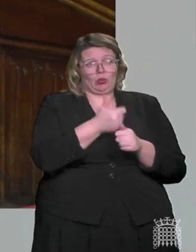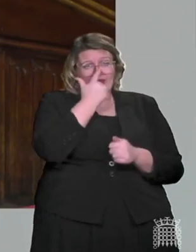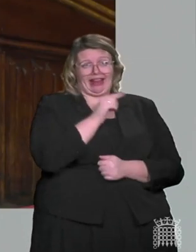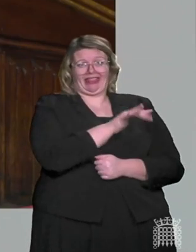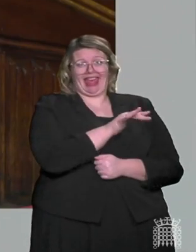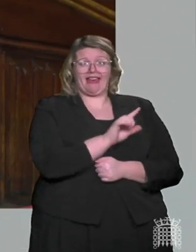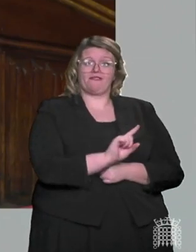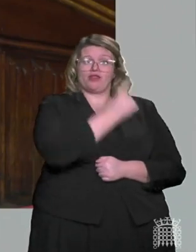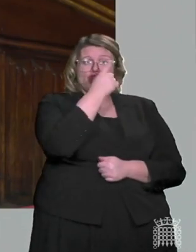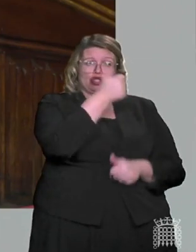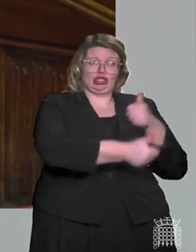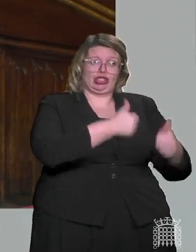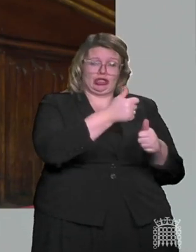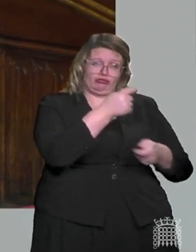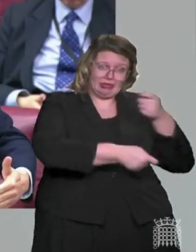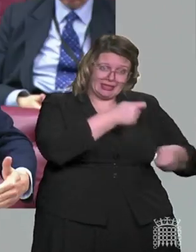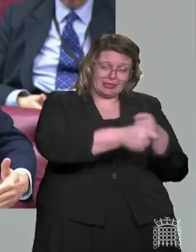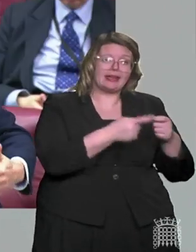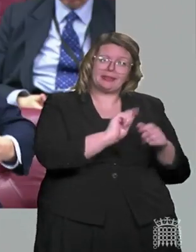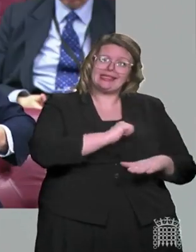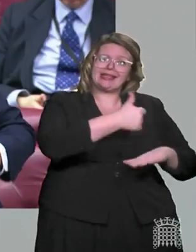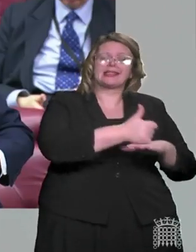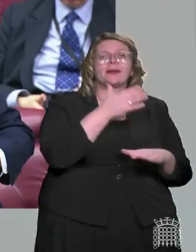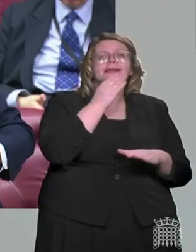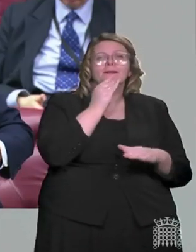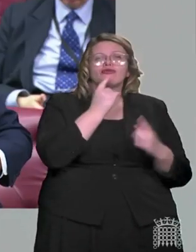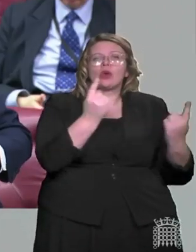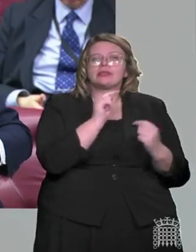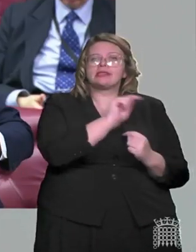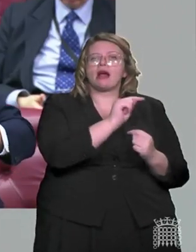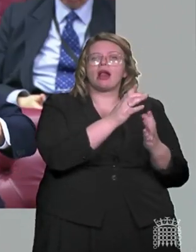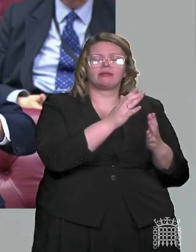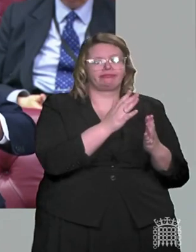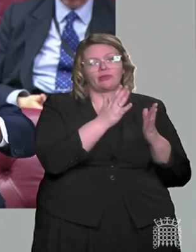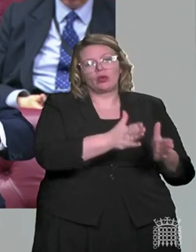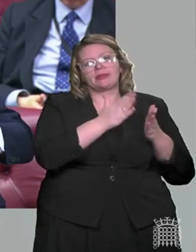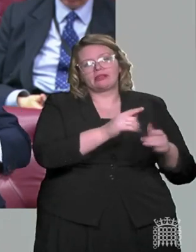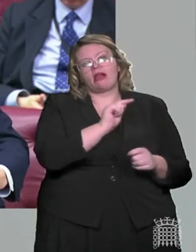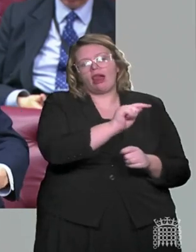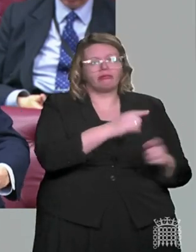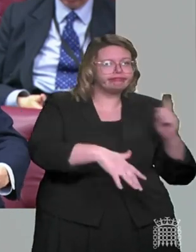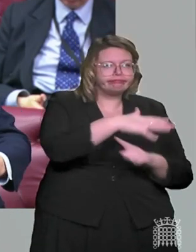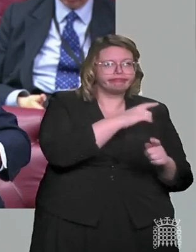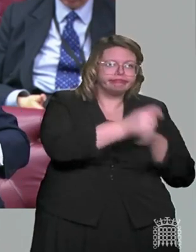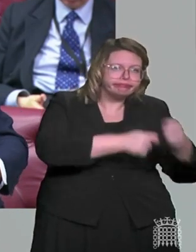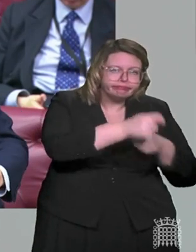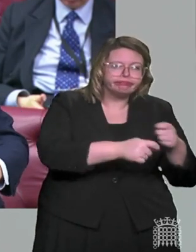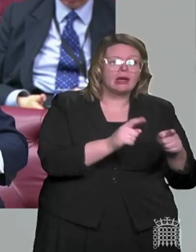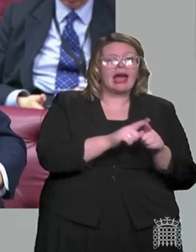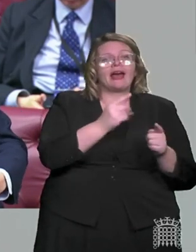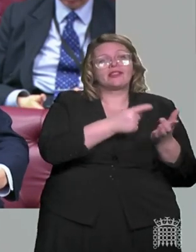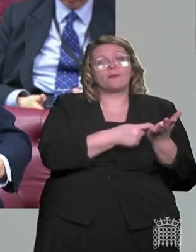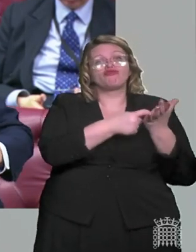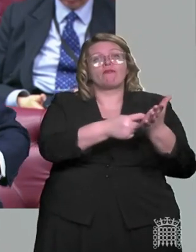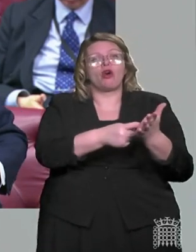that first. So helping in the field hospitals that have been established, helping to send medical teams to referral hospitals that are being used in